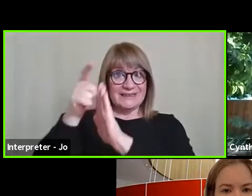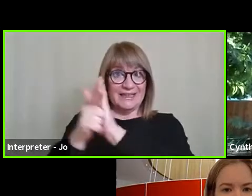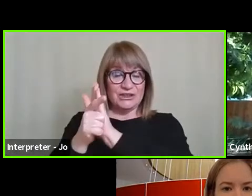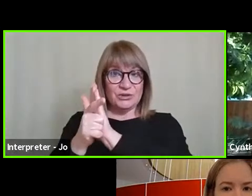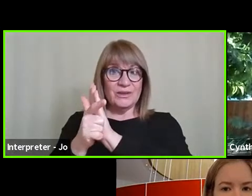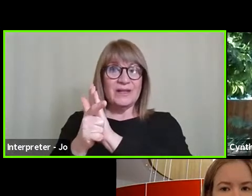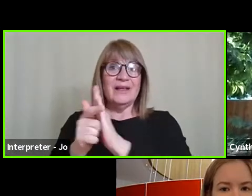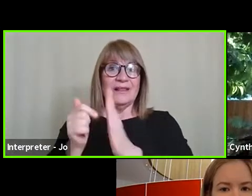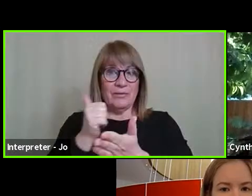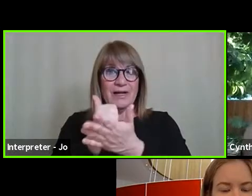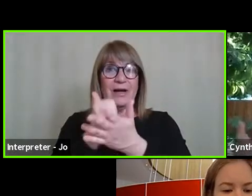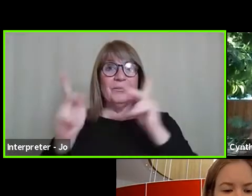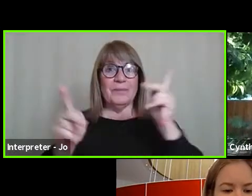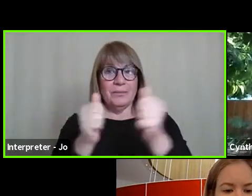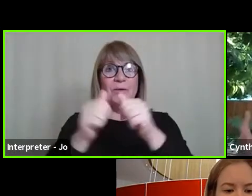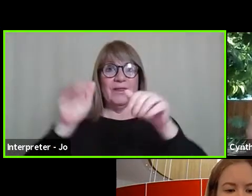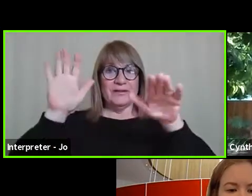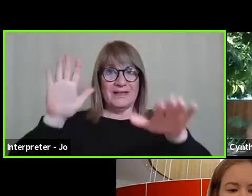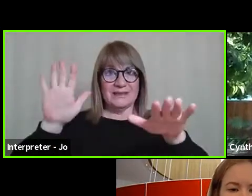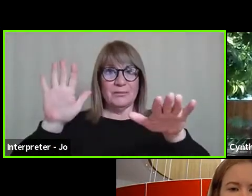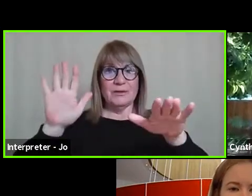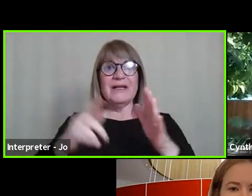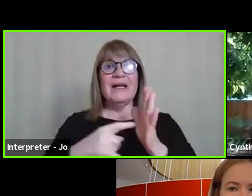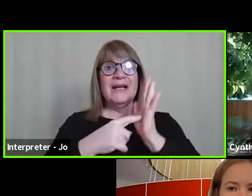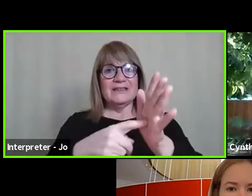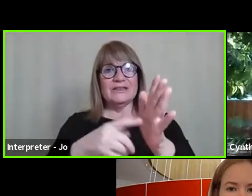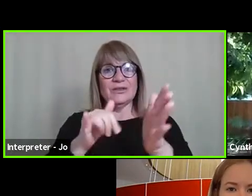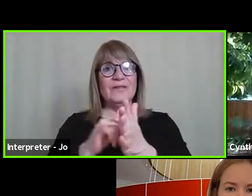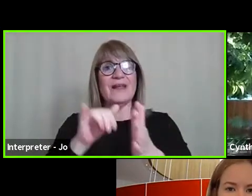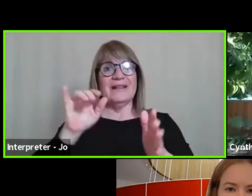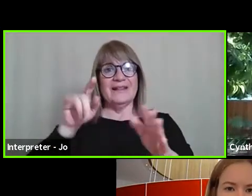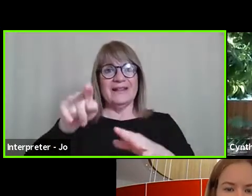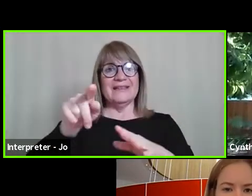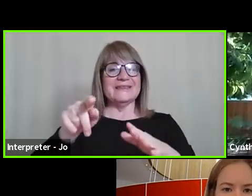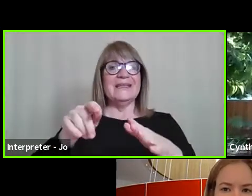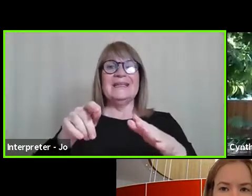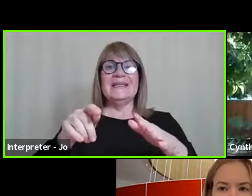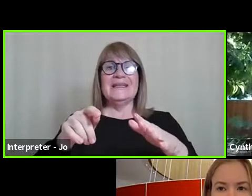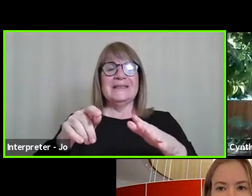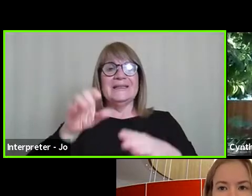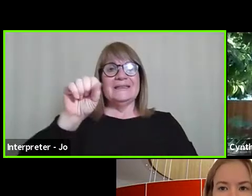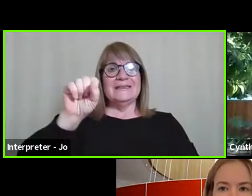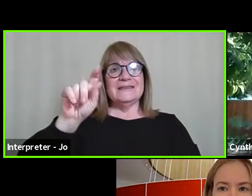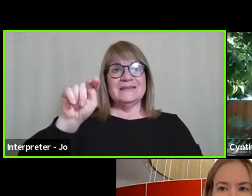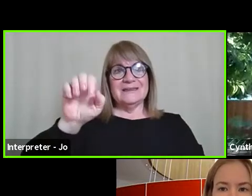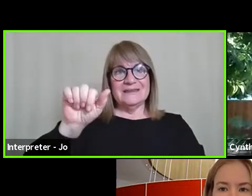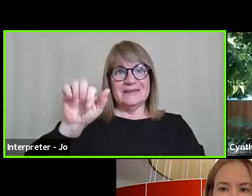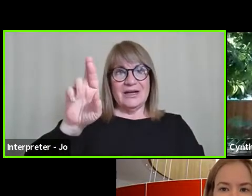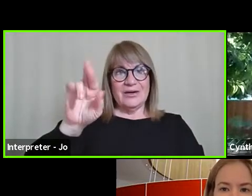and that sunshine statutes are illuminated the fact that this was illegal created a lot of um